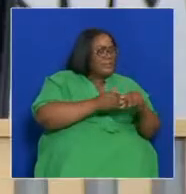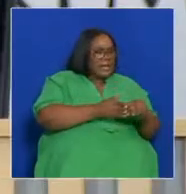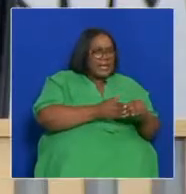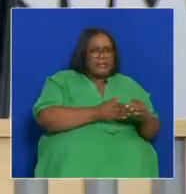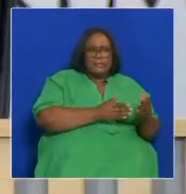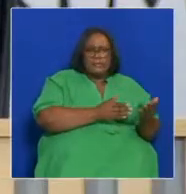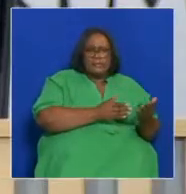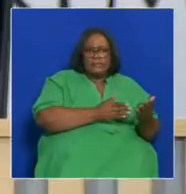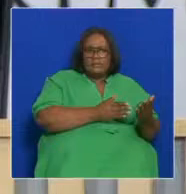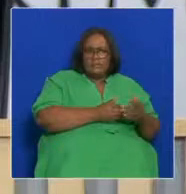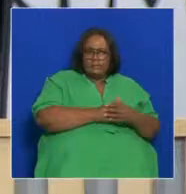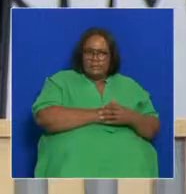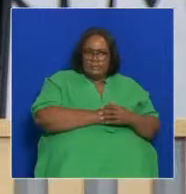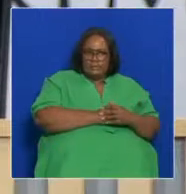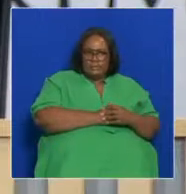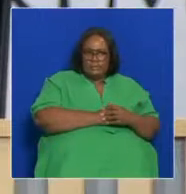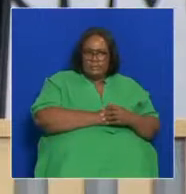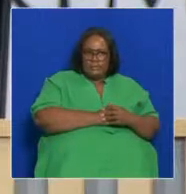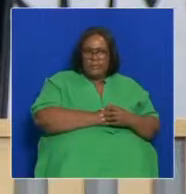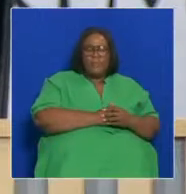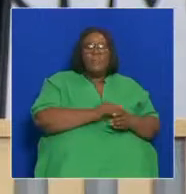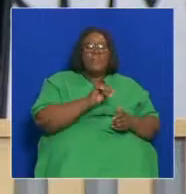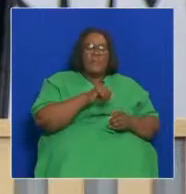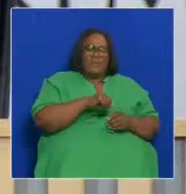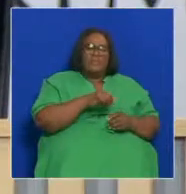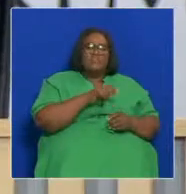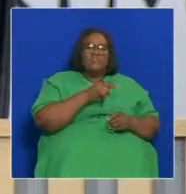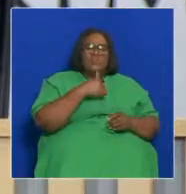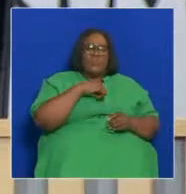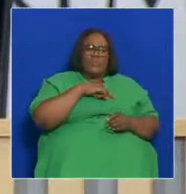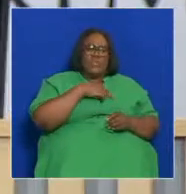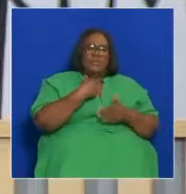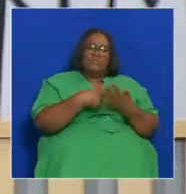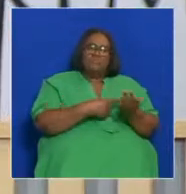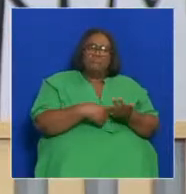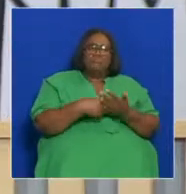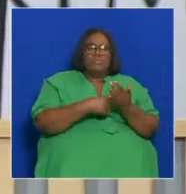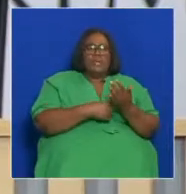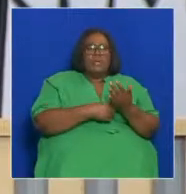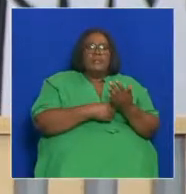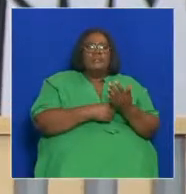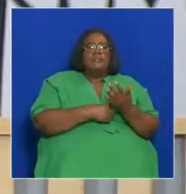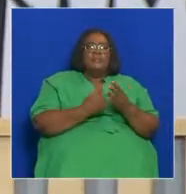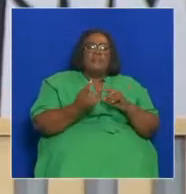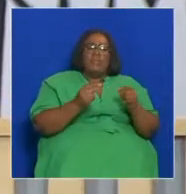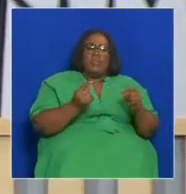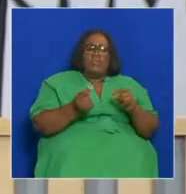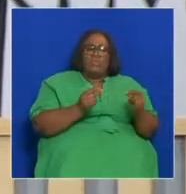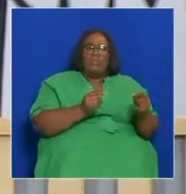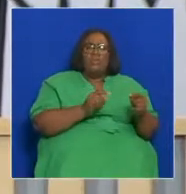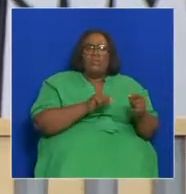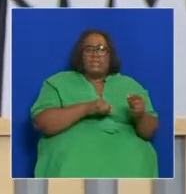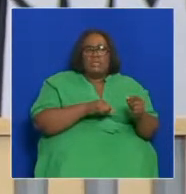Chair, we would have a discussion about these conflicts, as I said. And